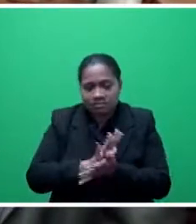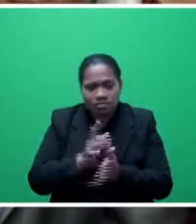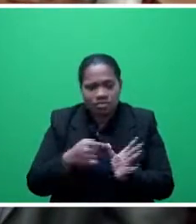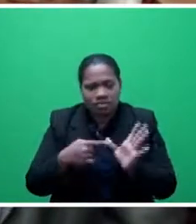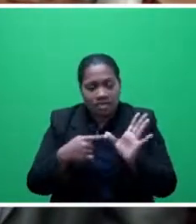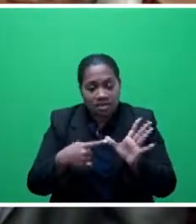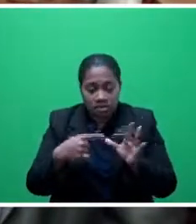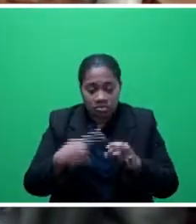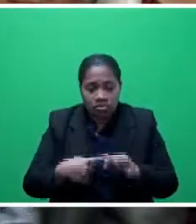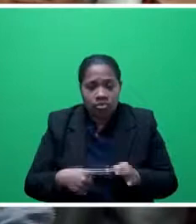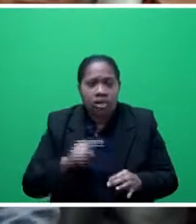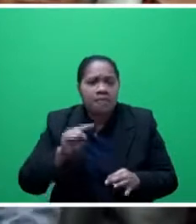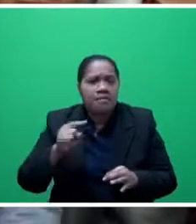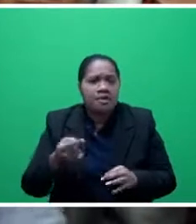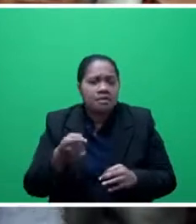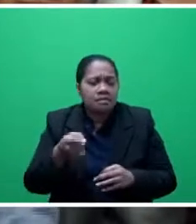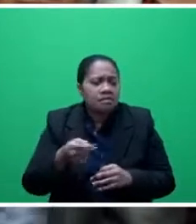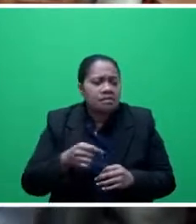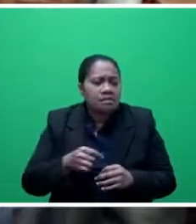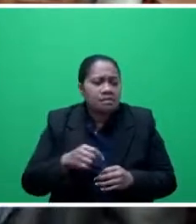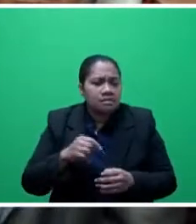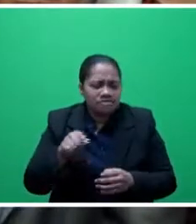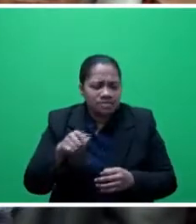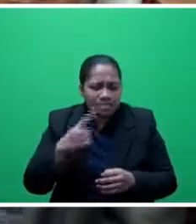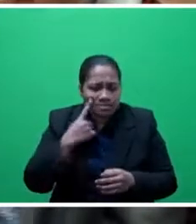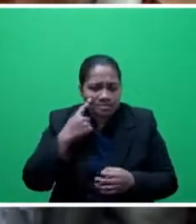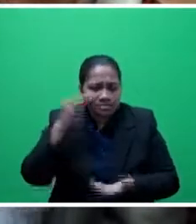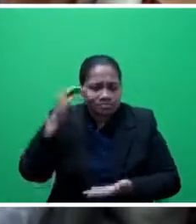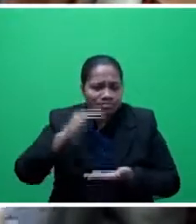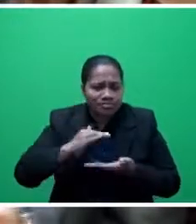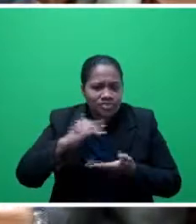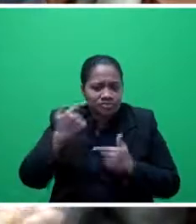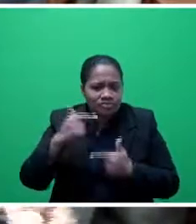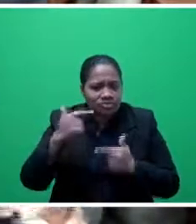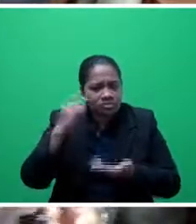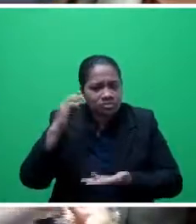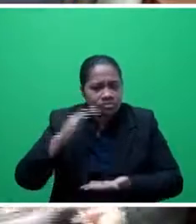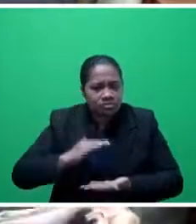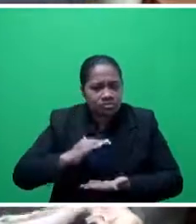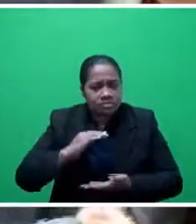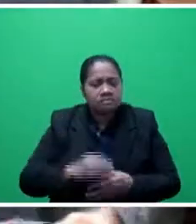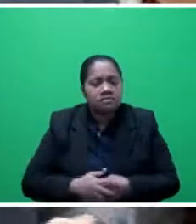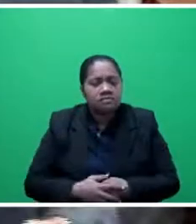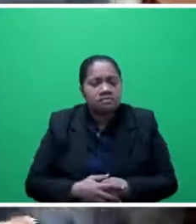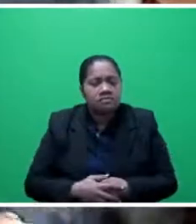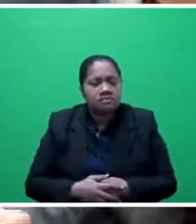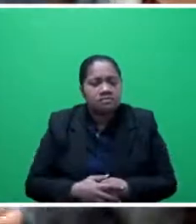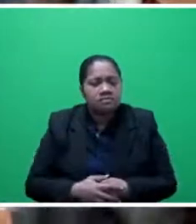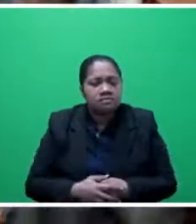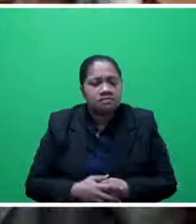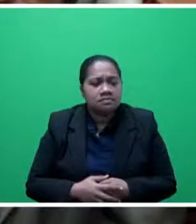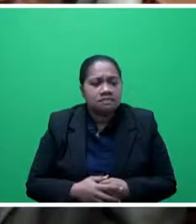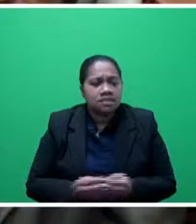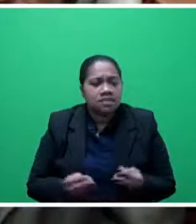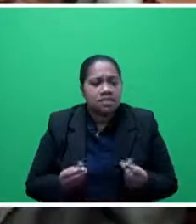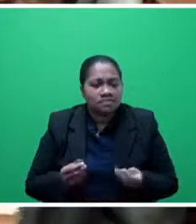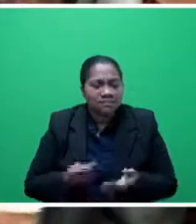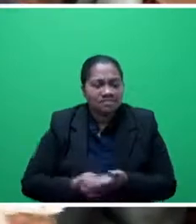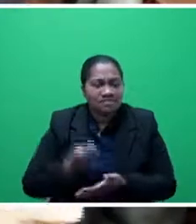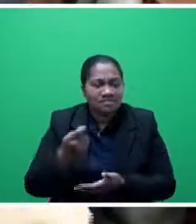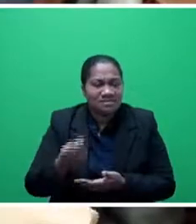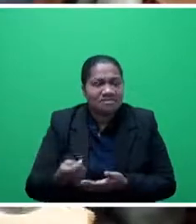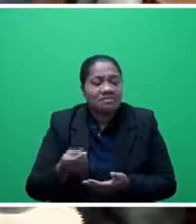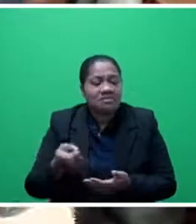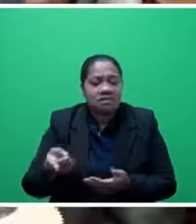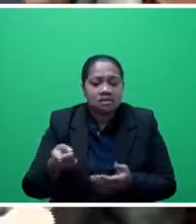but essentially it seeks to increase the limit of that. The next one, Mr. Speaker, is accident compensation. Mr. Speaker, sir, Act